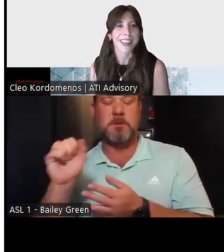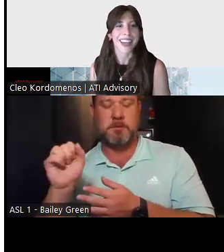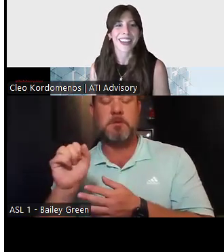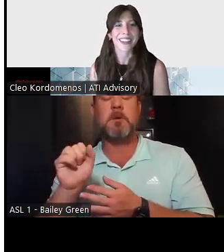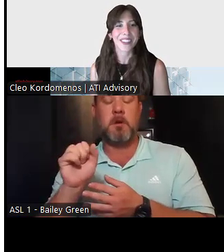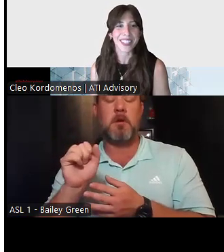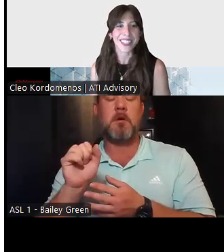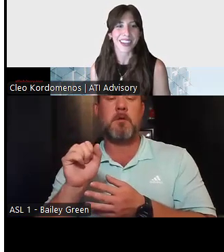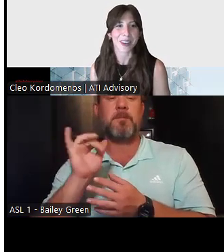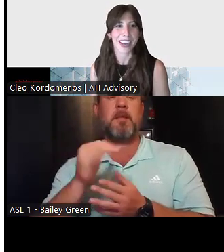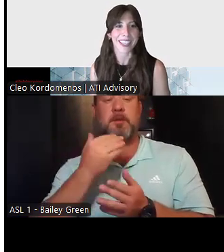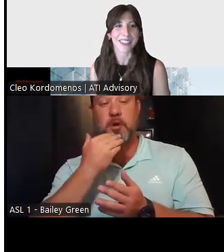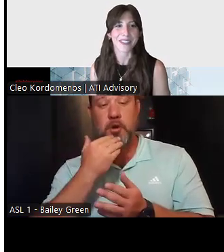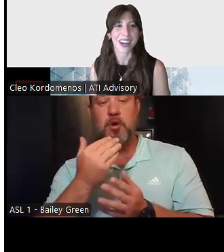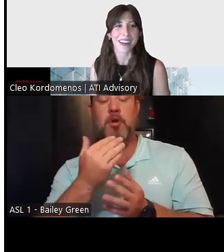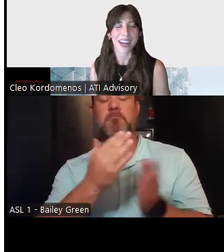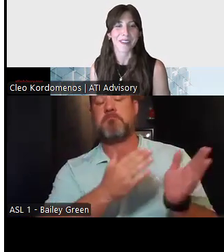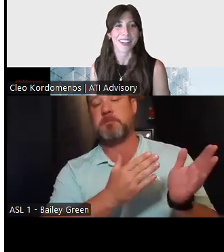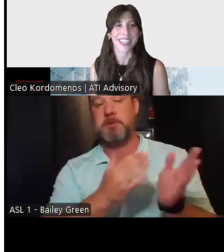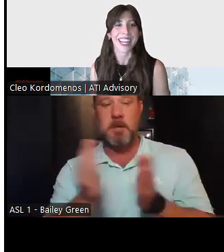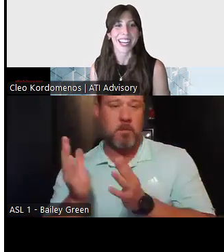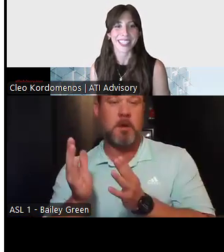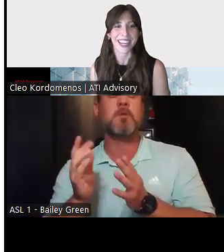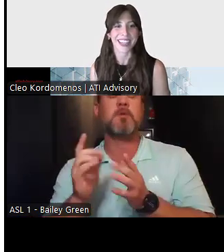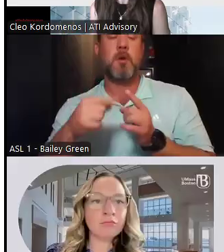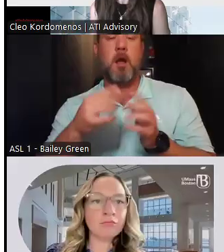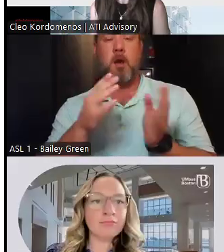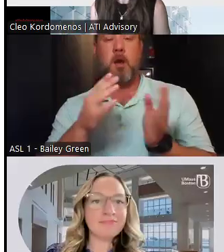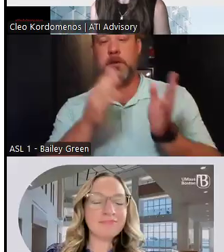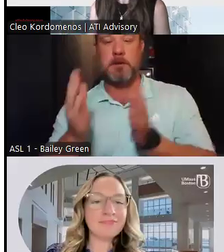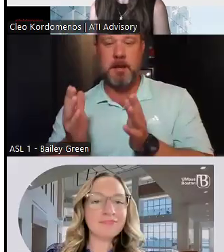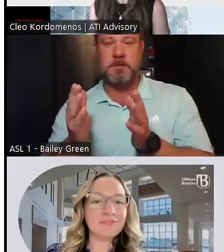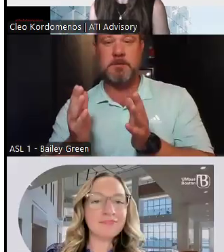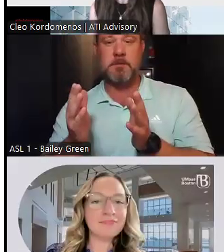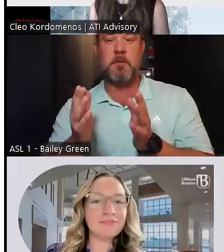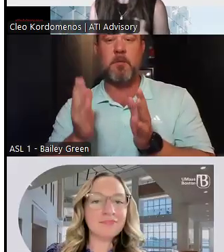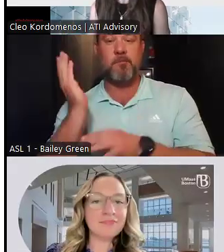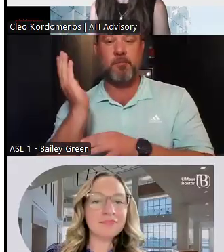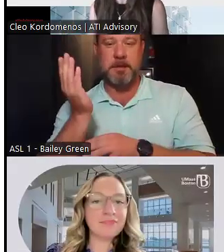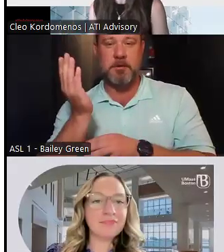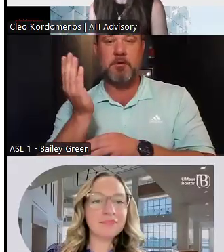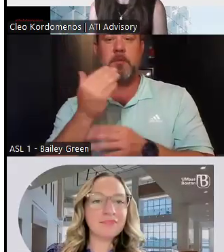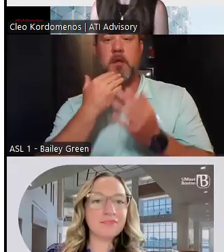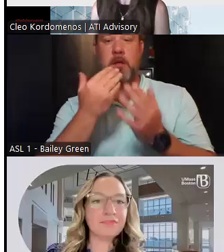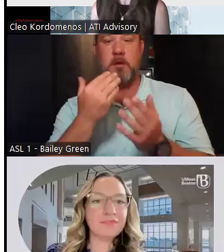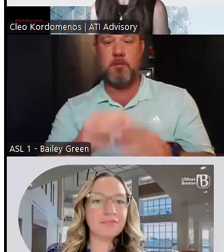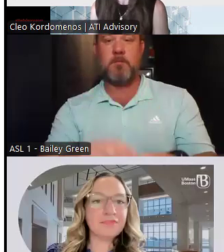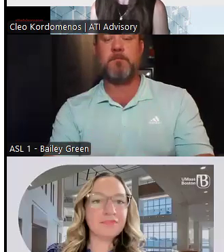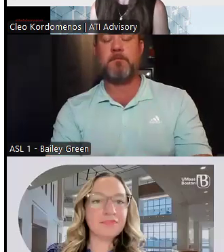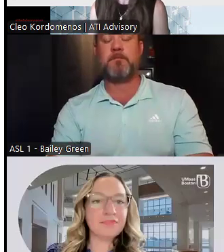that is a good segue to our next our next presenter. But thank you all.